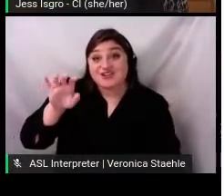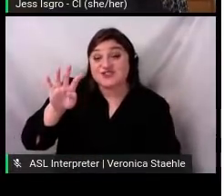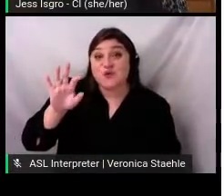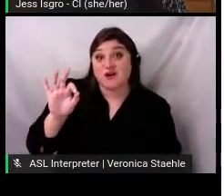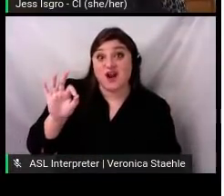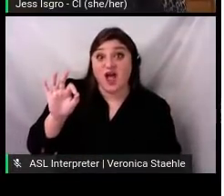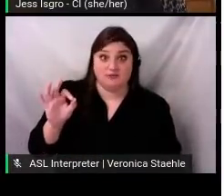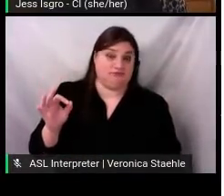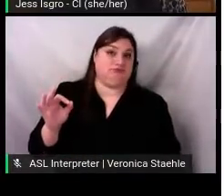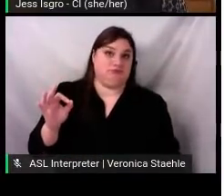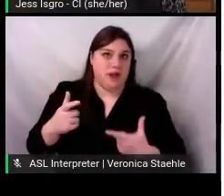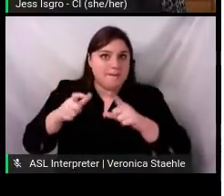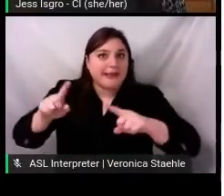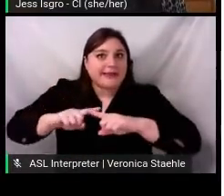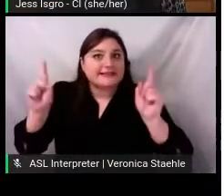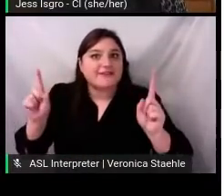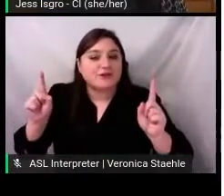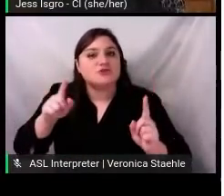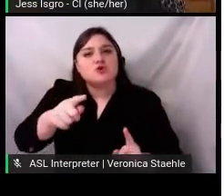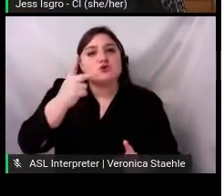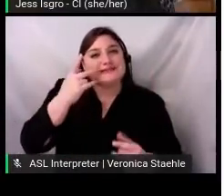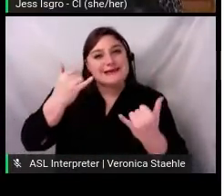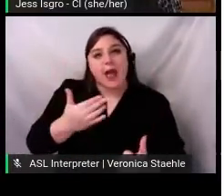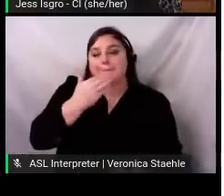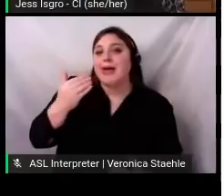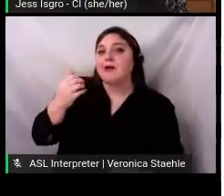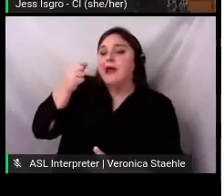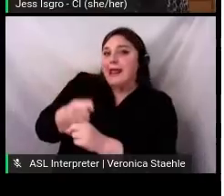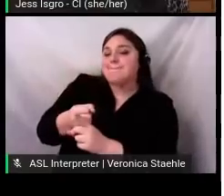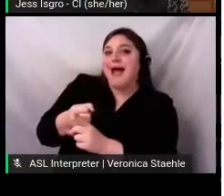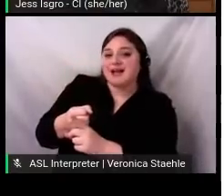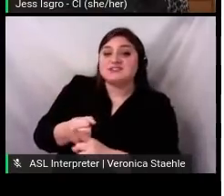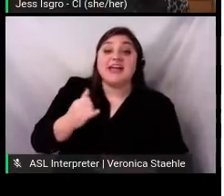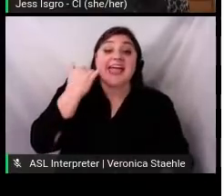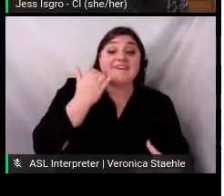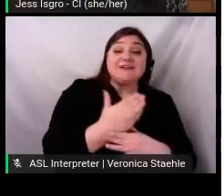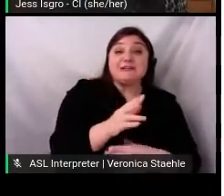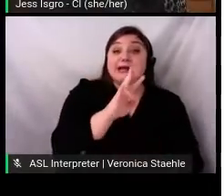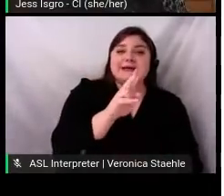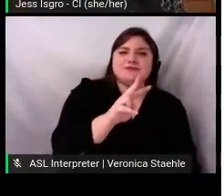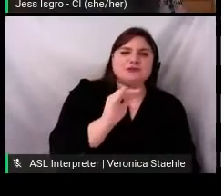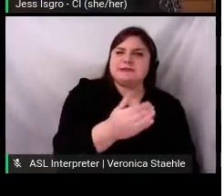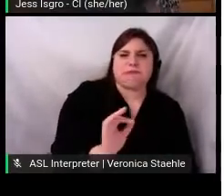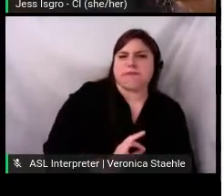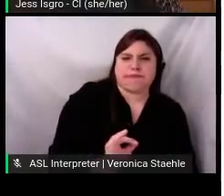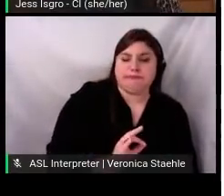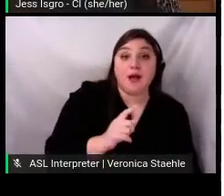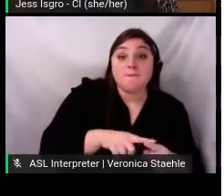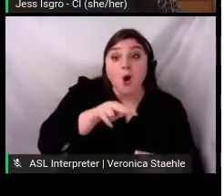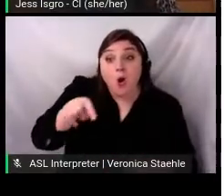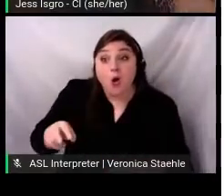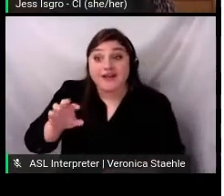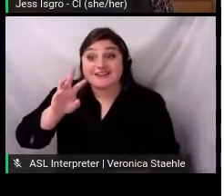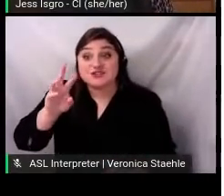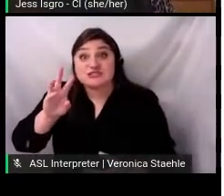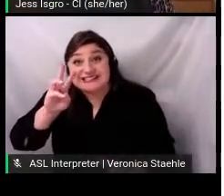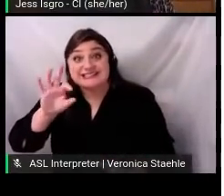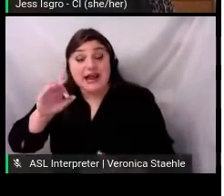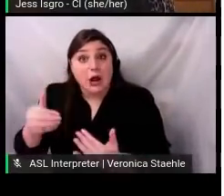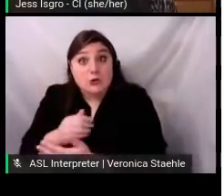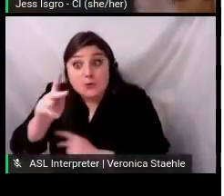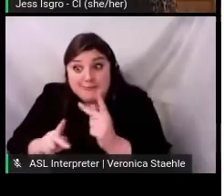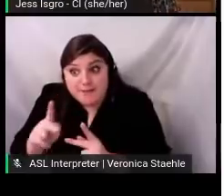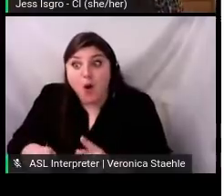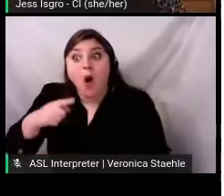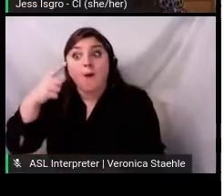850. So that shows more of the impact than just looking at reach and shares on their own. Again, neither type is correct. Both have their